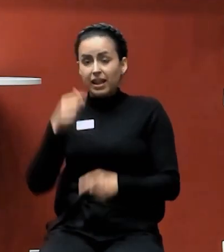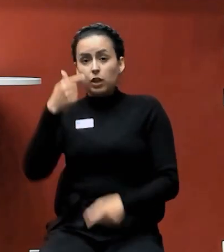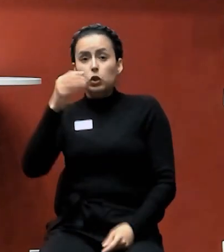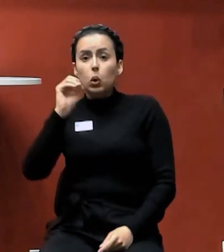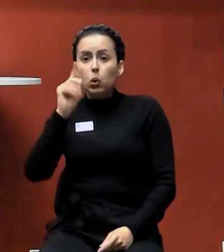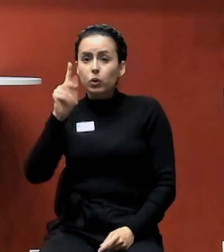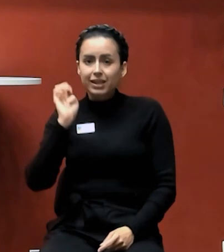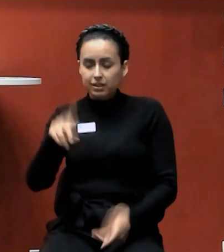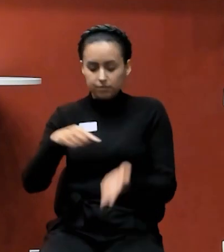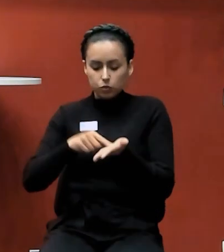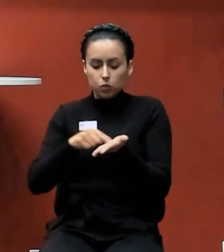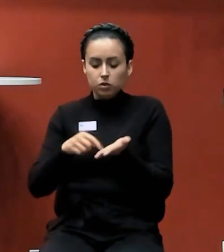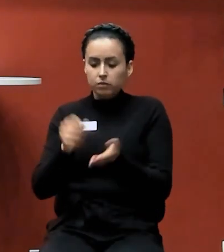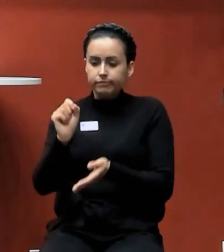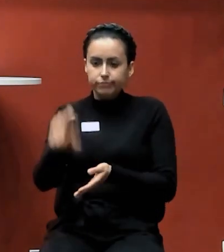Uh-huh. And I think